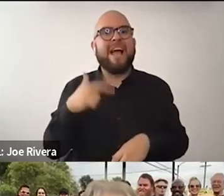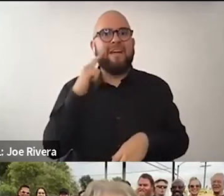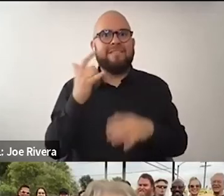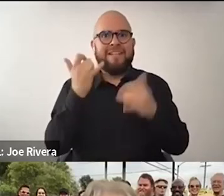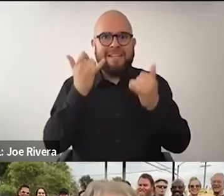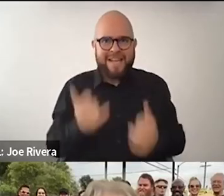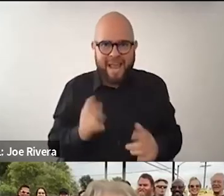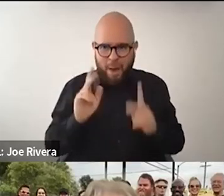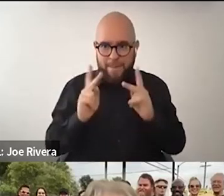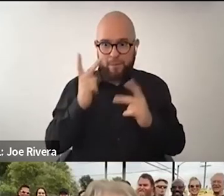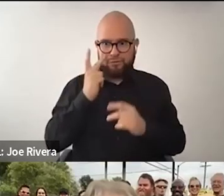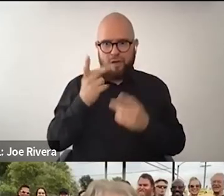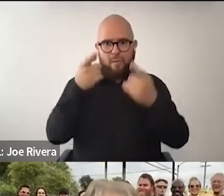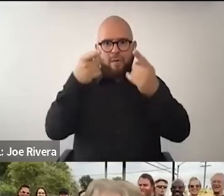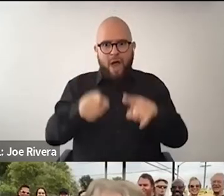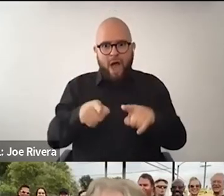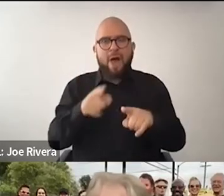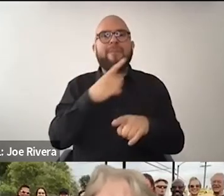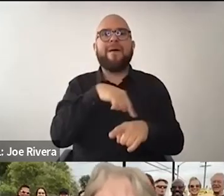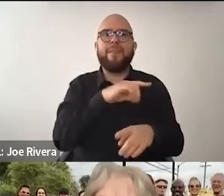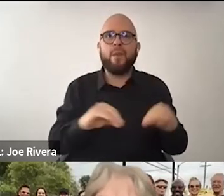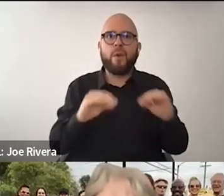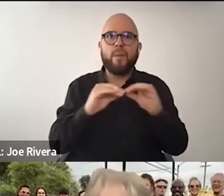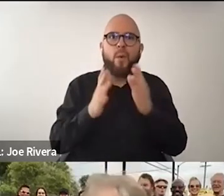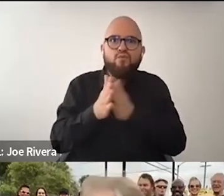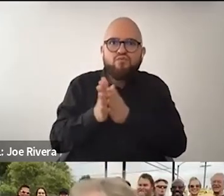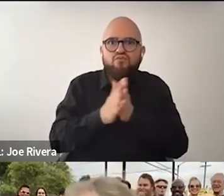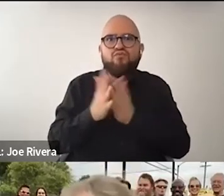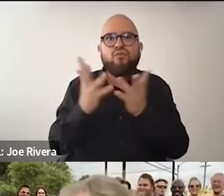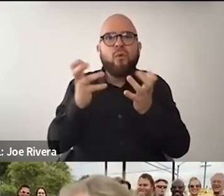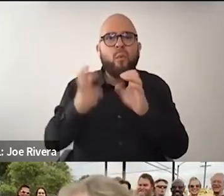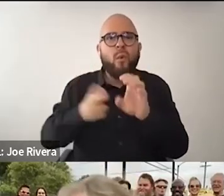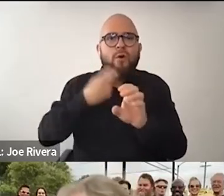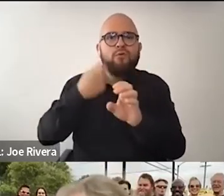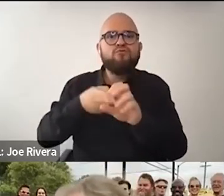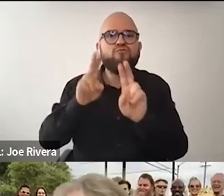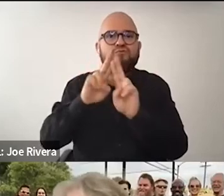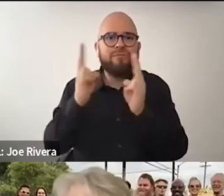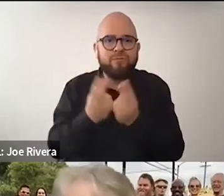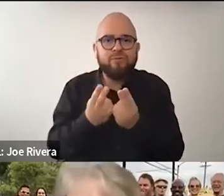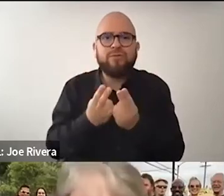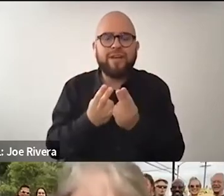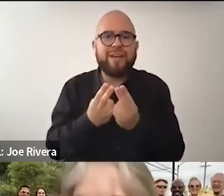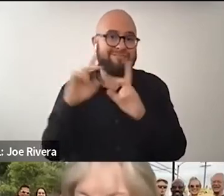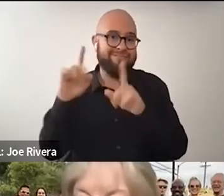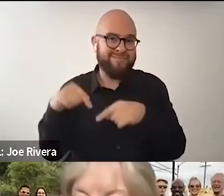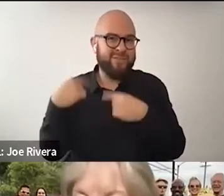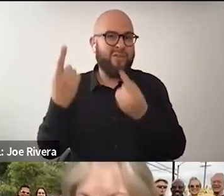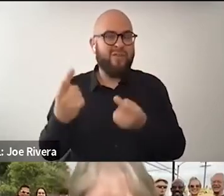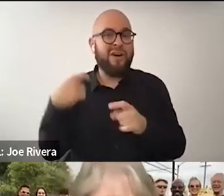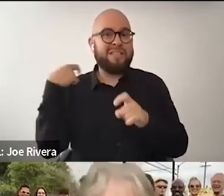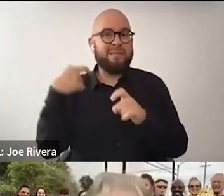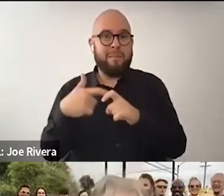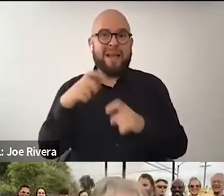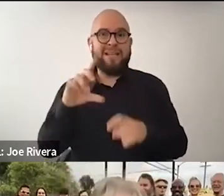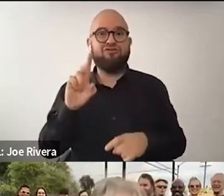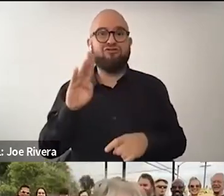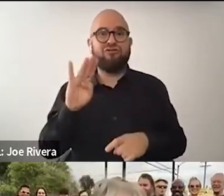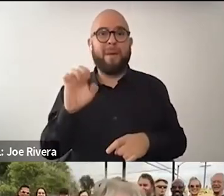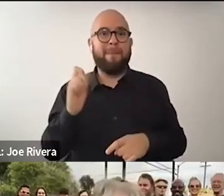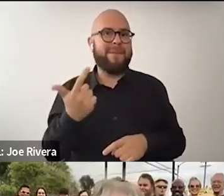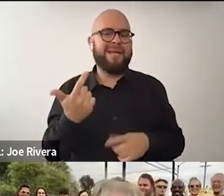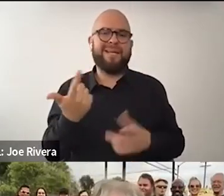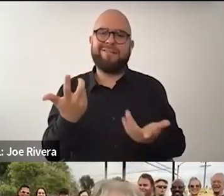Traditionally, Spanish language dubbing has been made non-union. It's always been made outside of the U.S. to begin